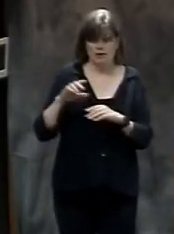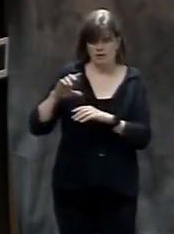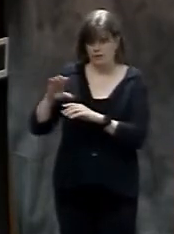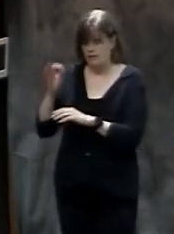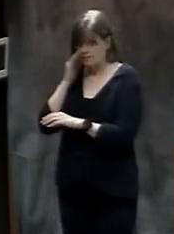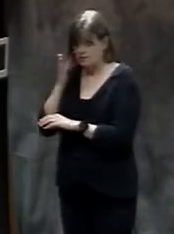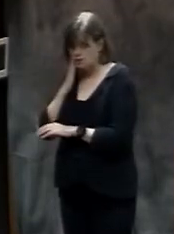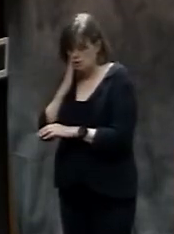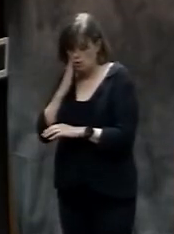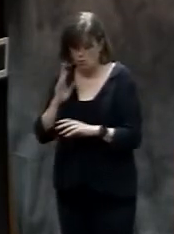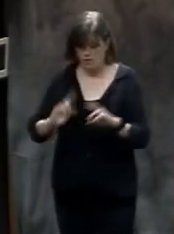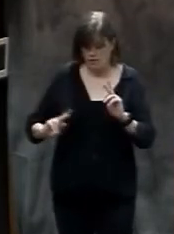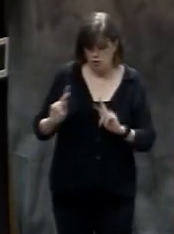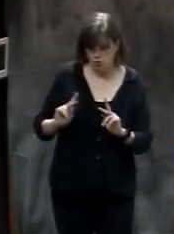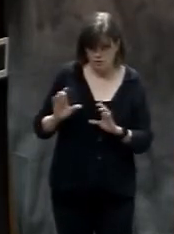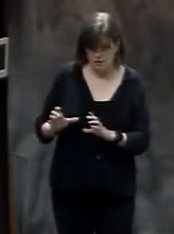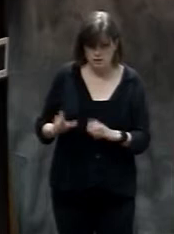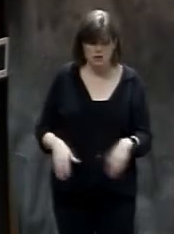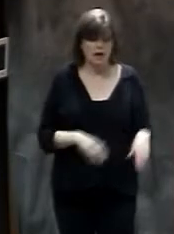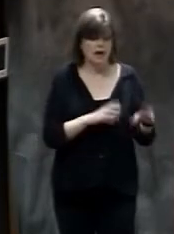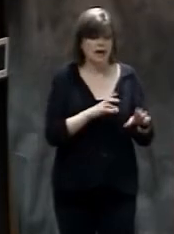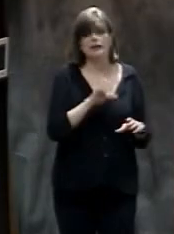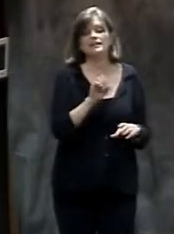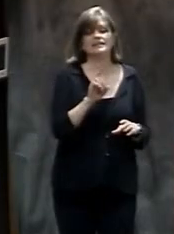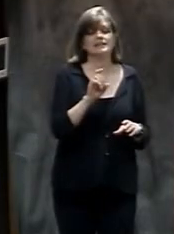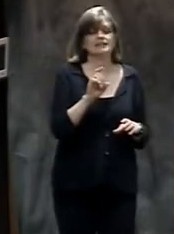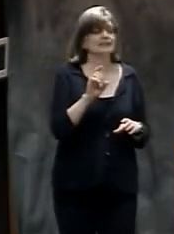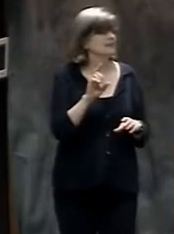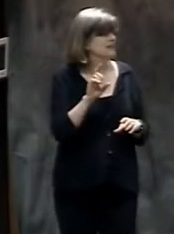we denote dengue virus, not Denver.